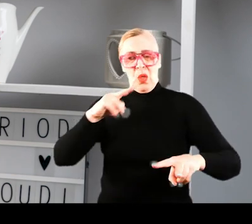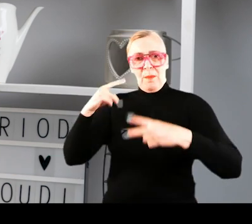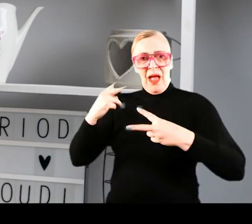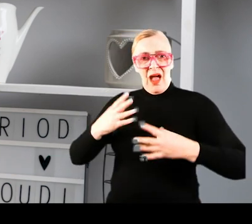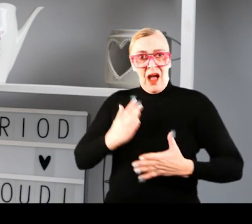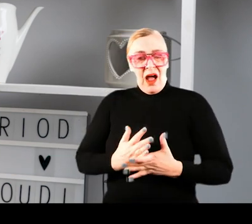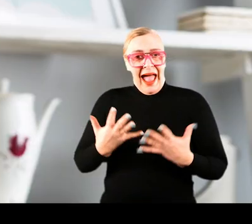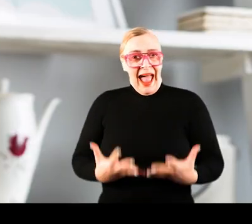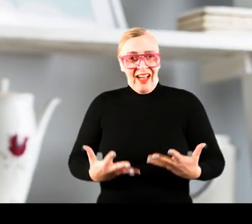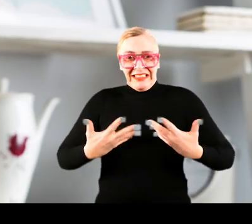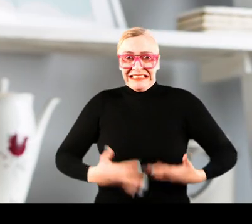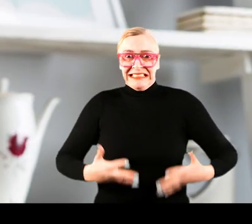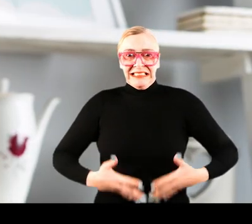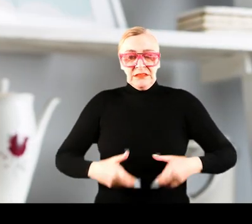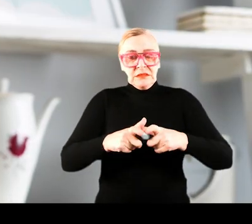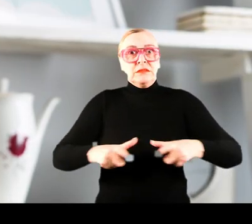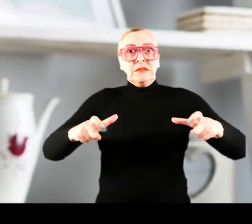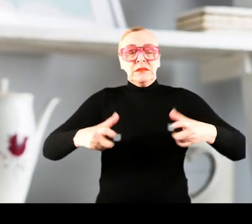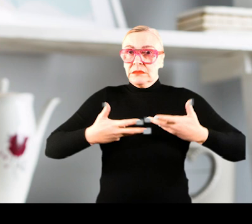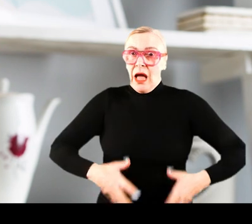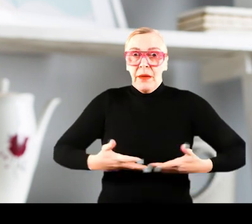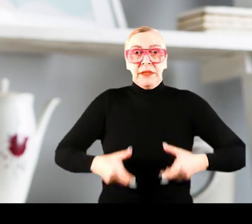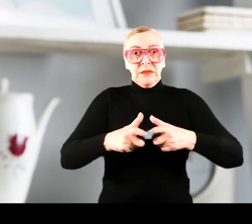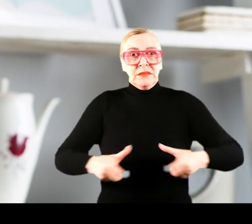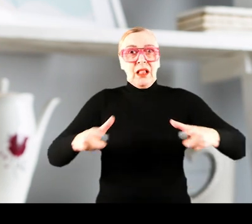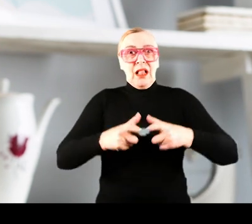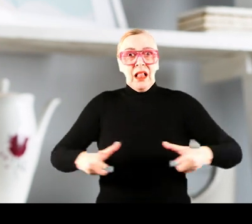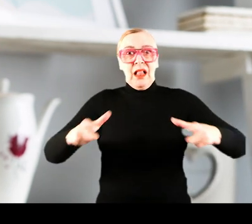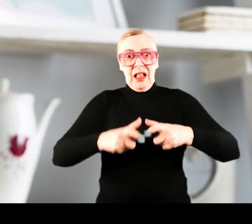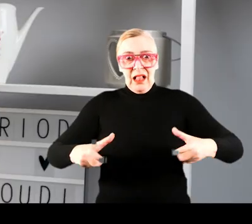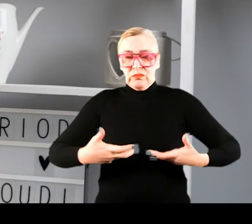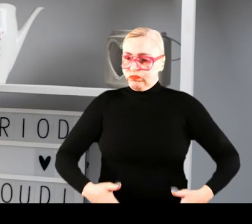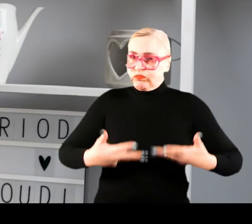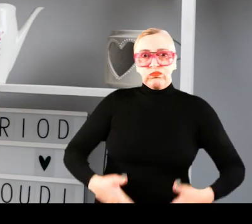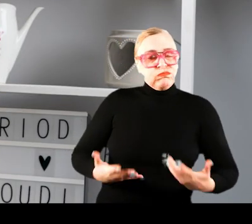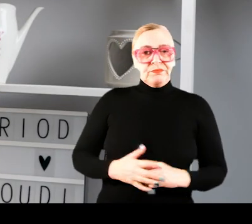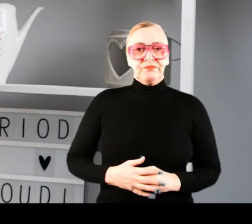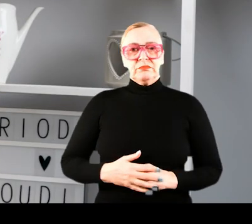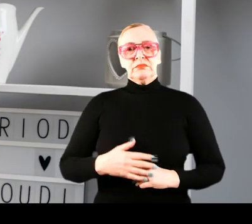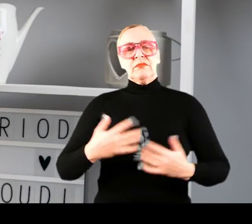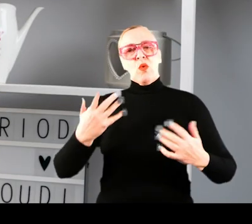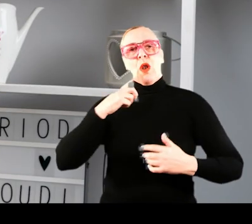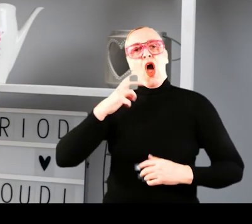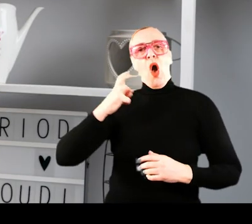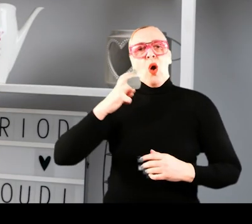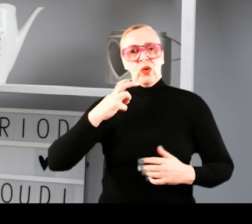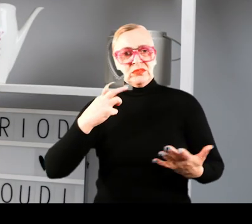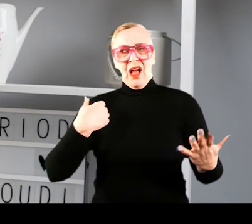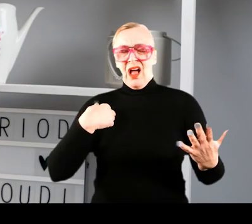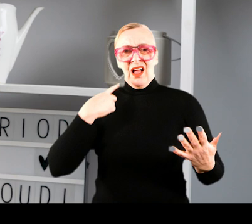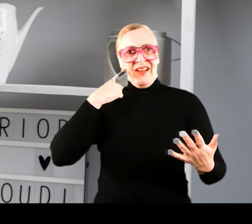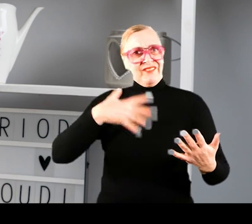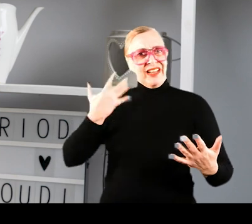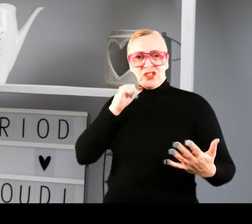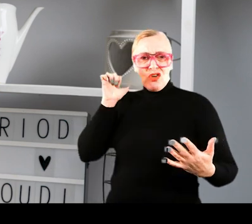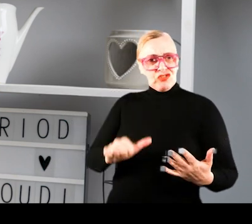really heavy, so I would go through sanitary towels galore. But the older I got, the more I thought something's